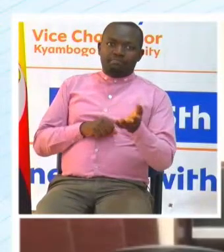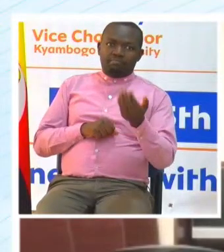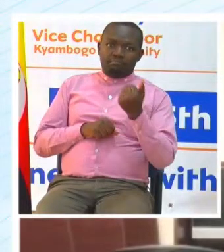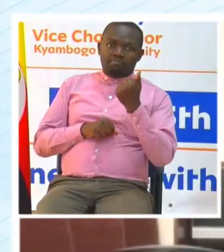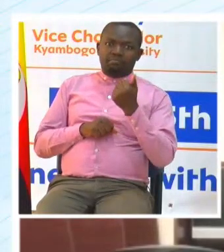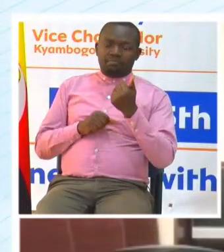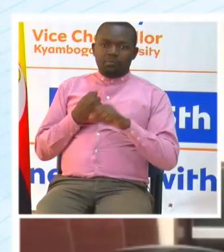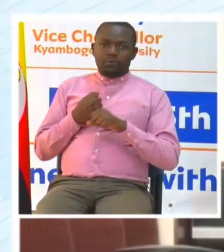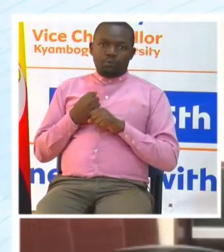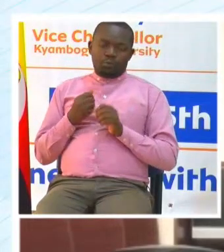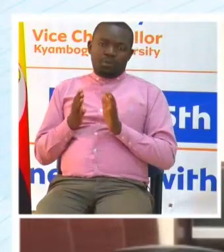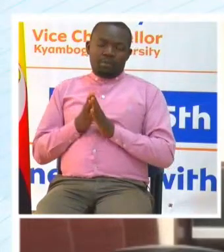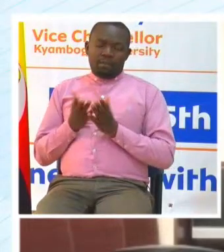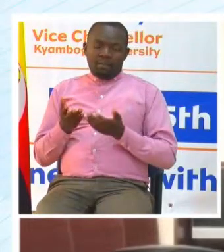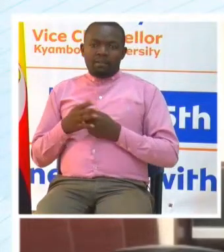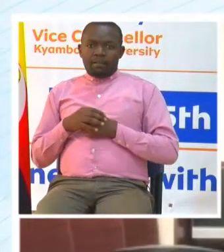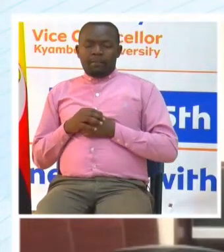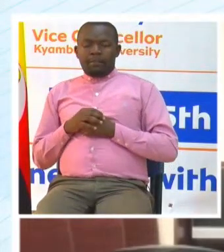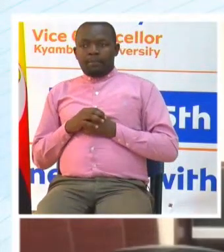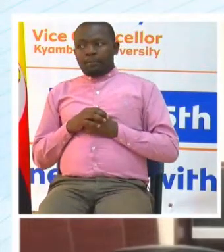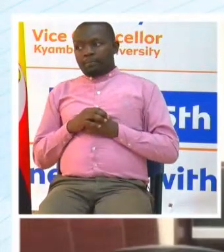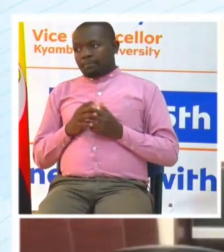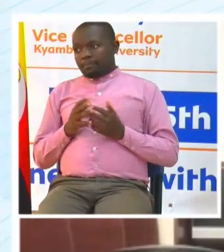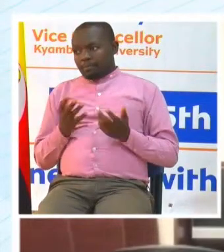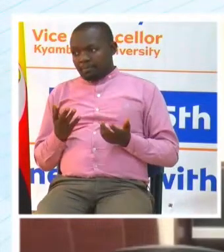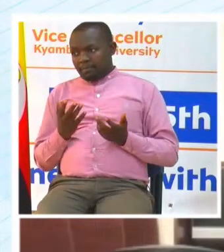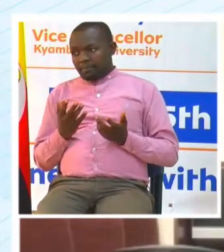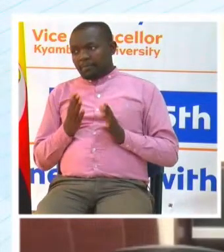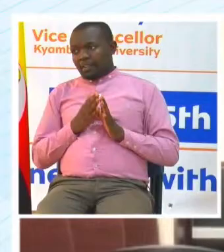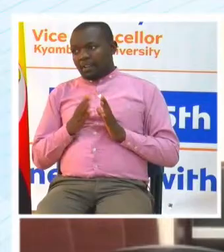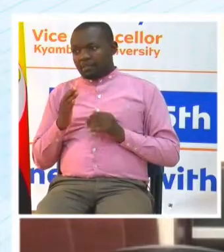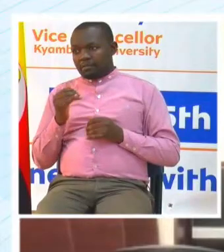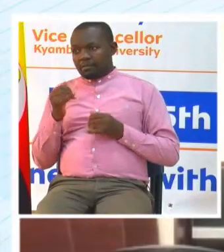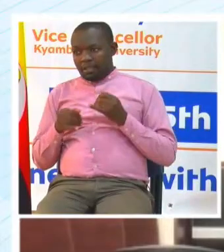And at the end of it all, if you